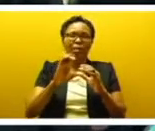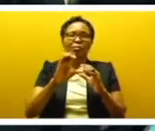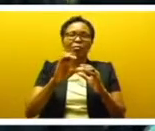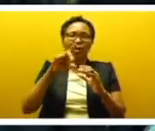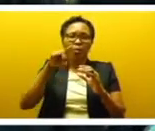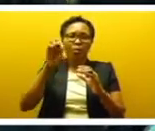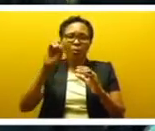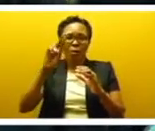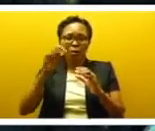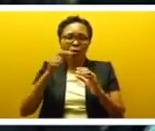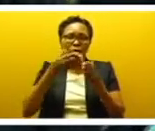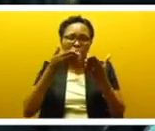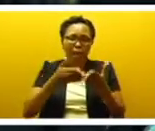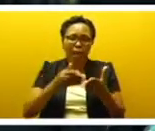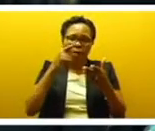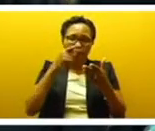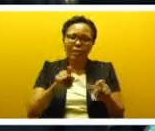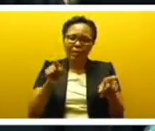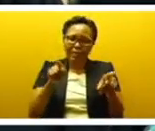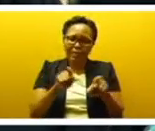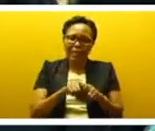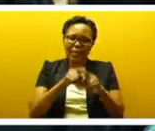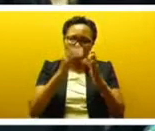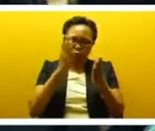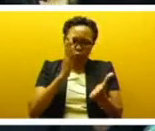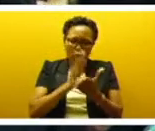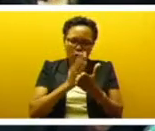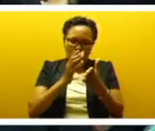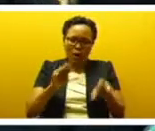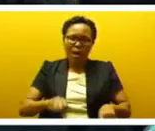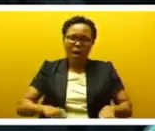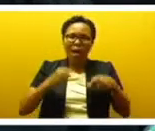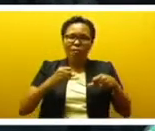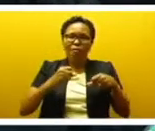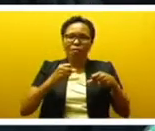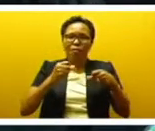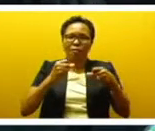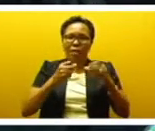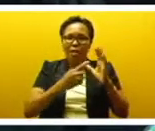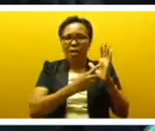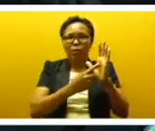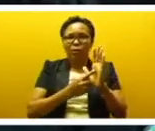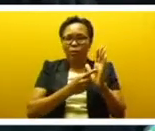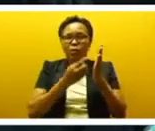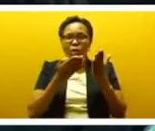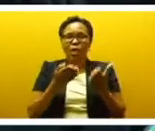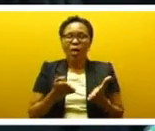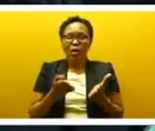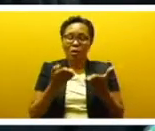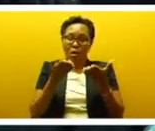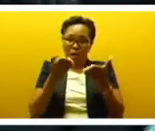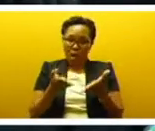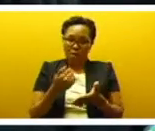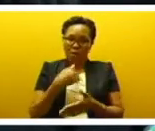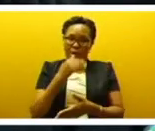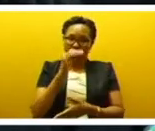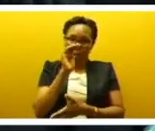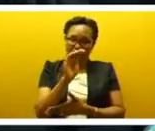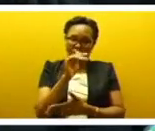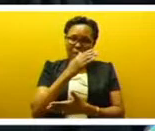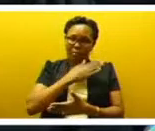a live demonstration, as the court asked that we do. I'm asking that we go to